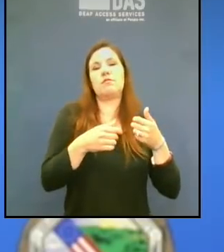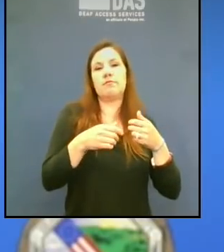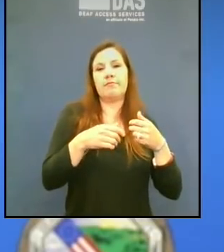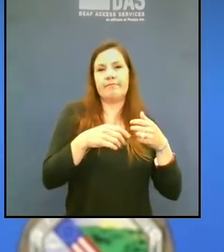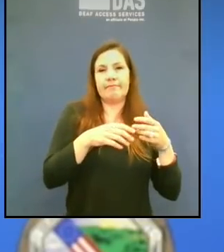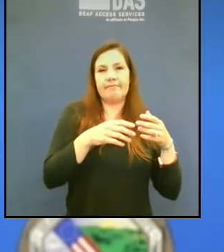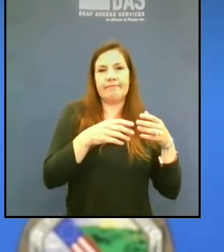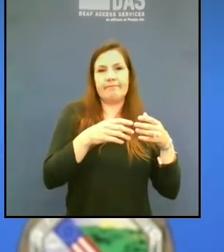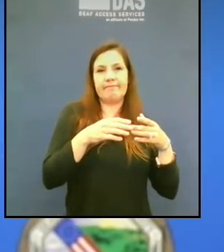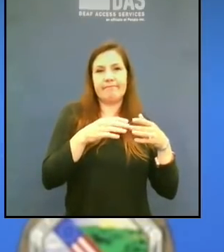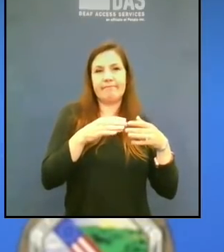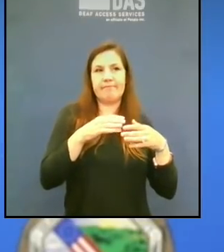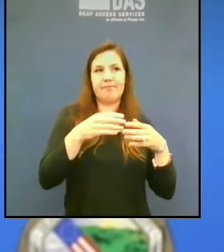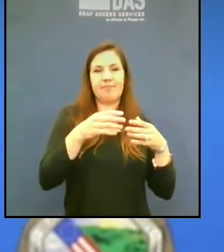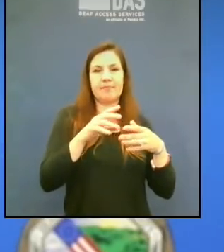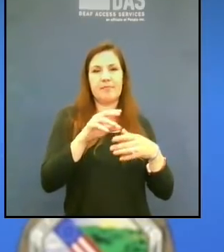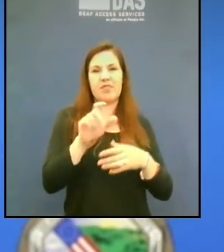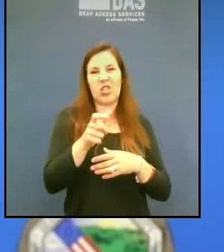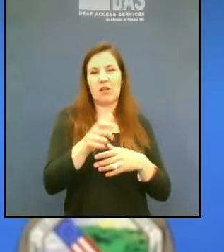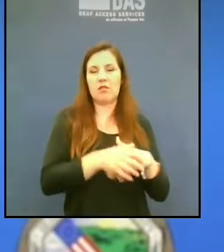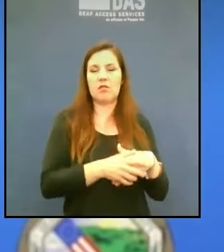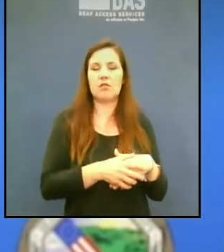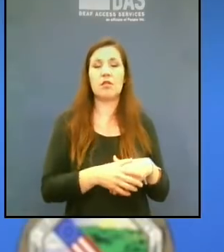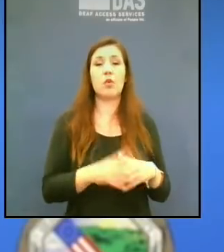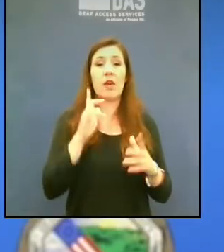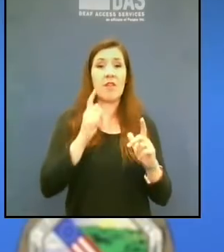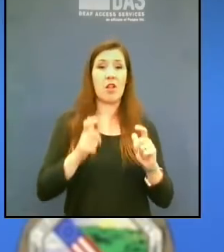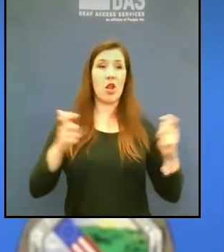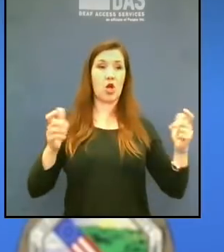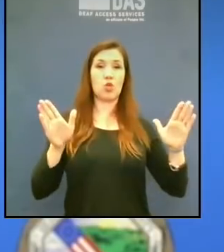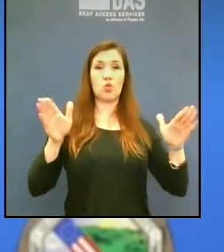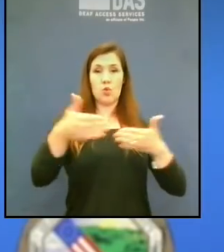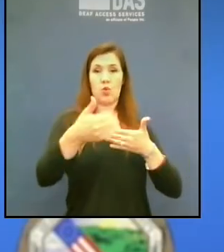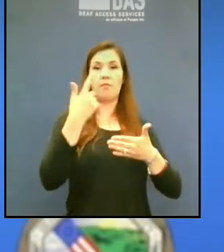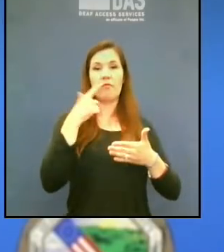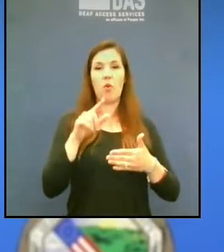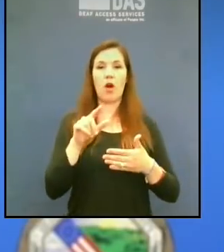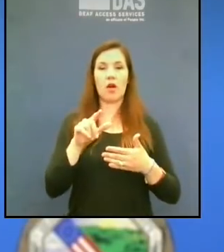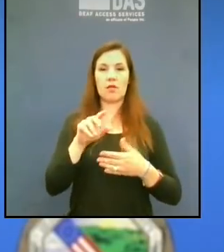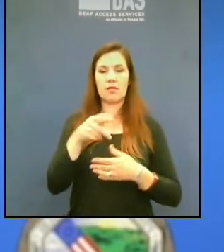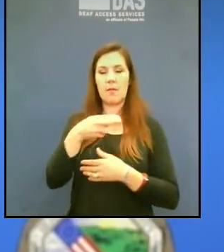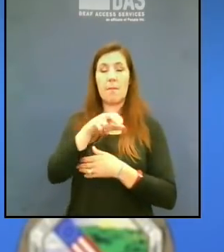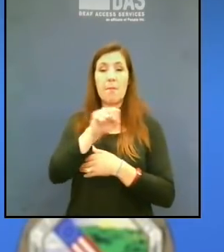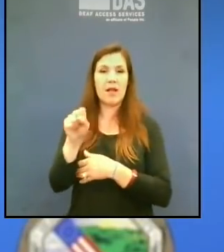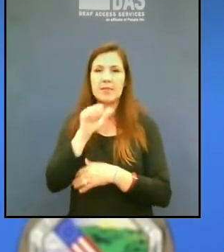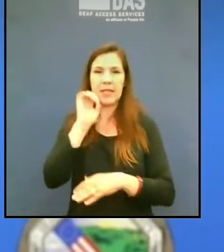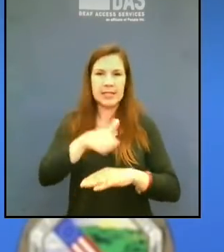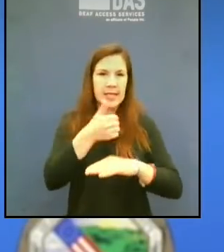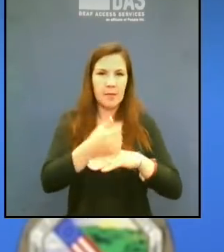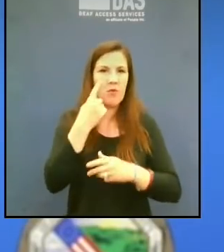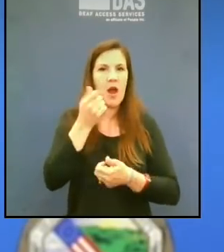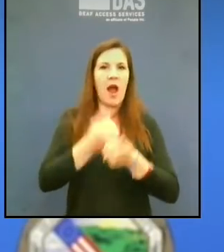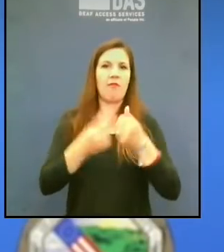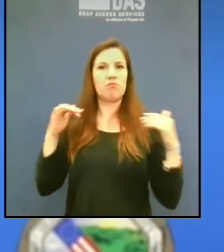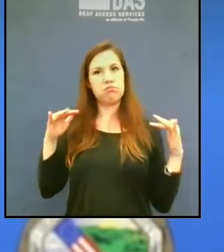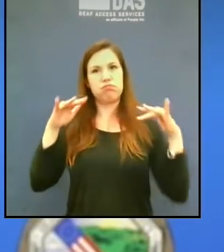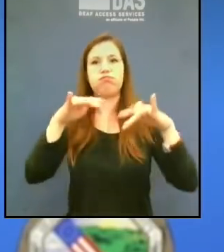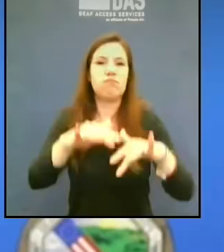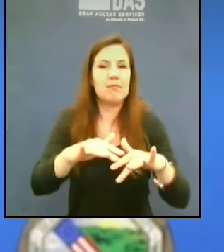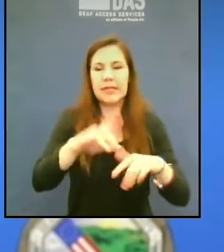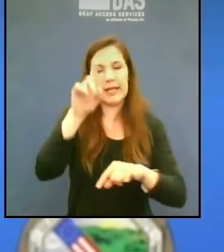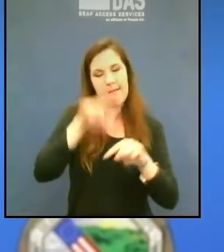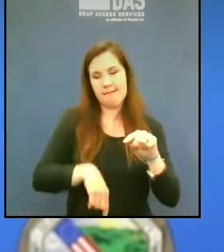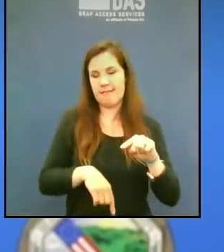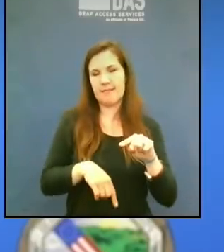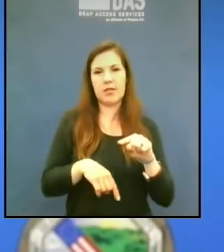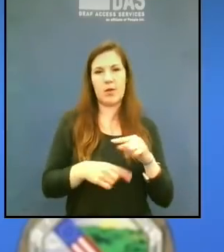for television. We have a larger room for press now. But it is not set up for every person that the press would like to bring in.